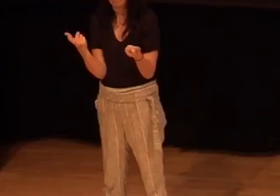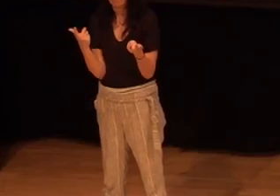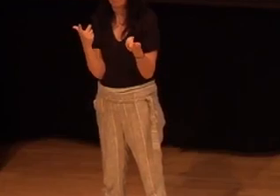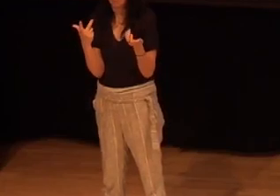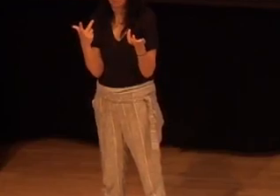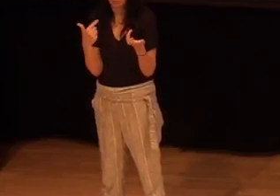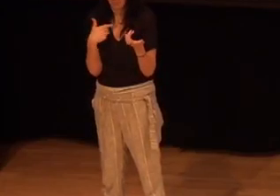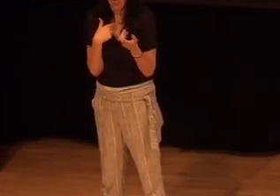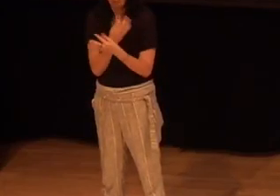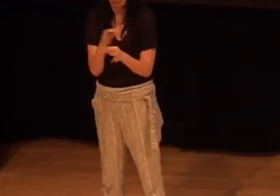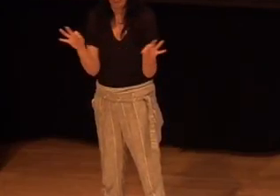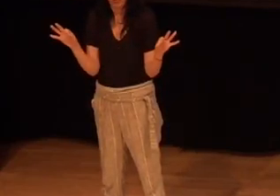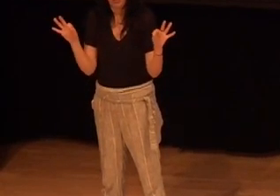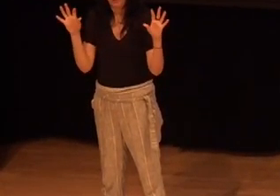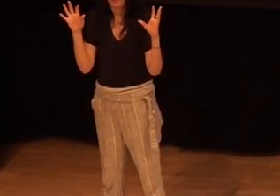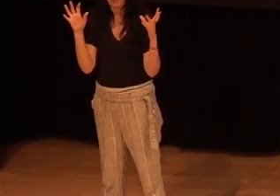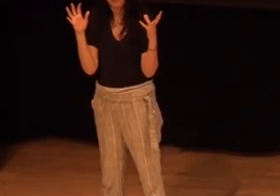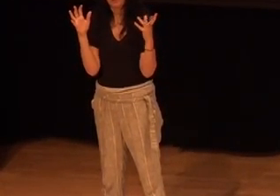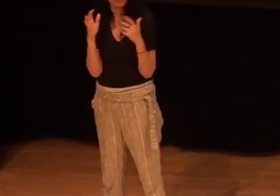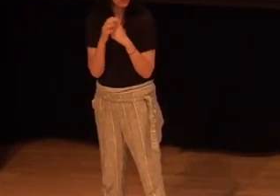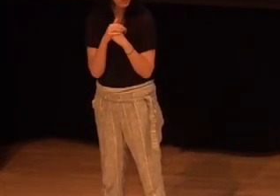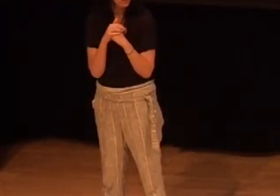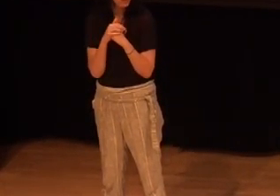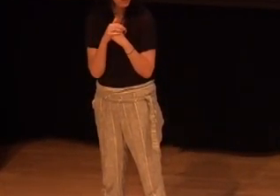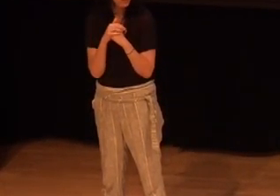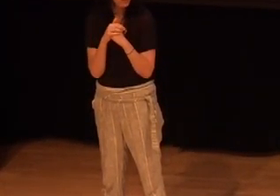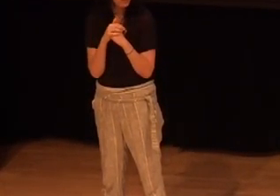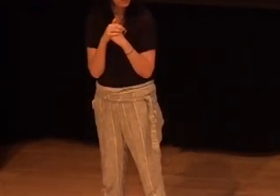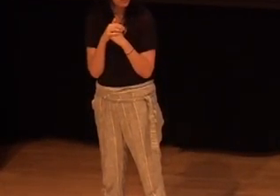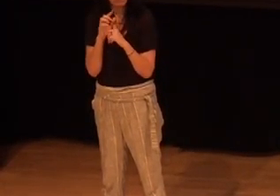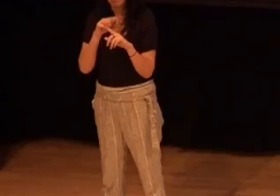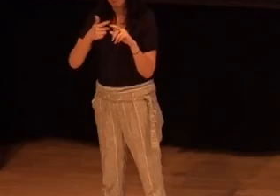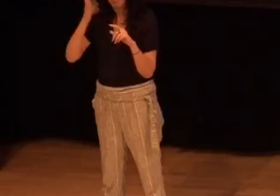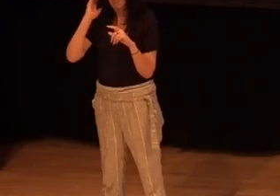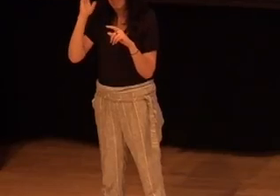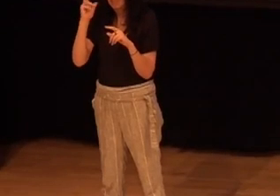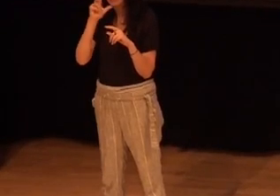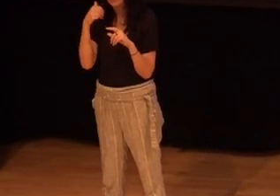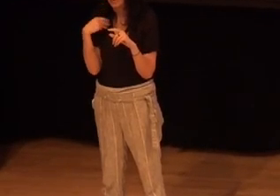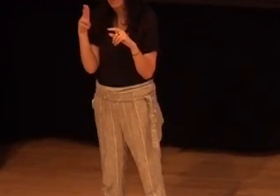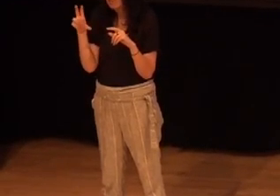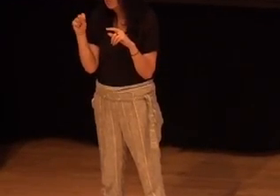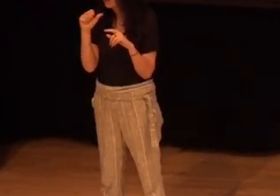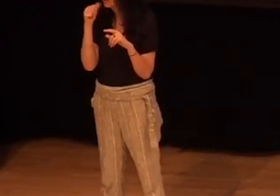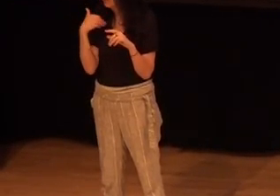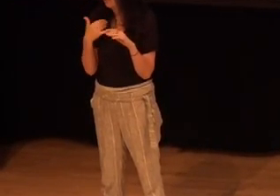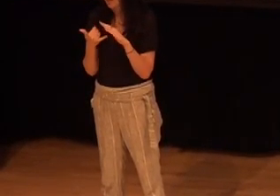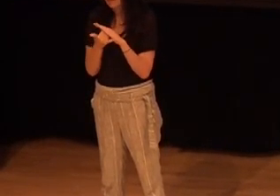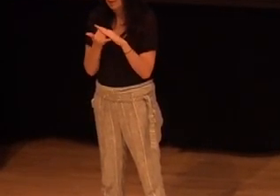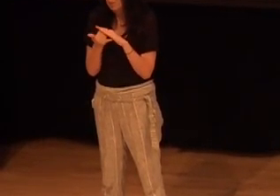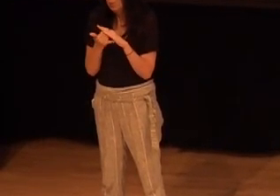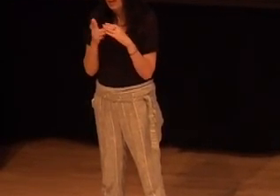me a lot of freedom. But in those days, you didn't have the buses, you didn't have the subways, you didn't